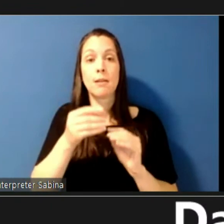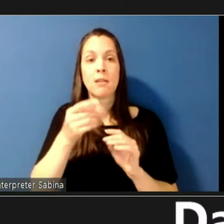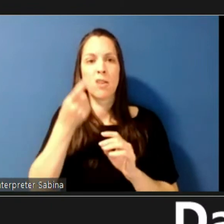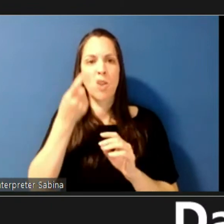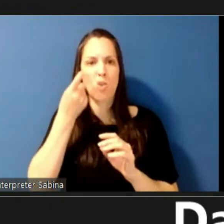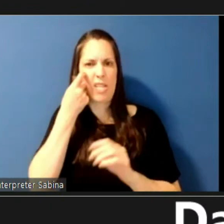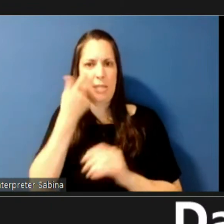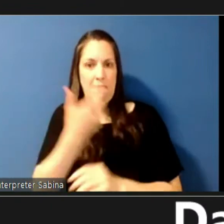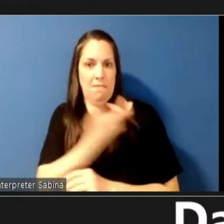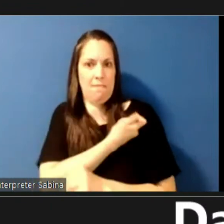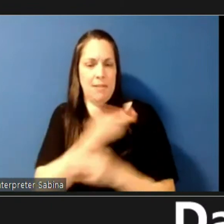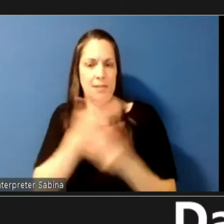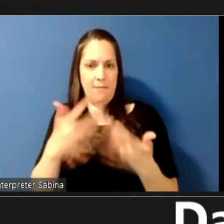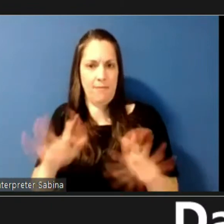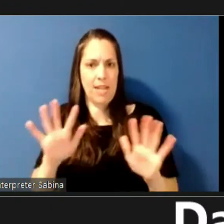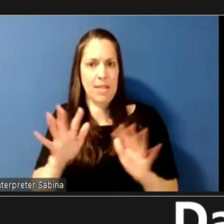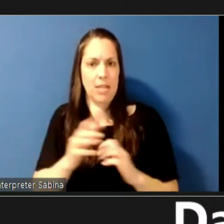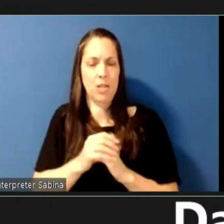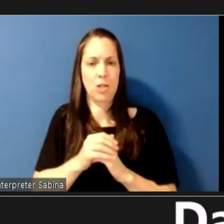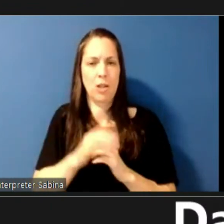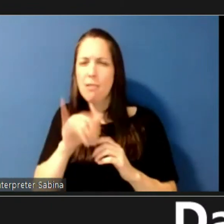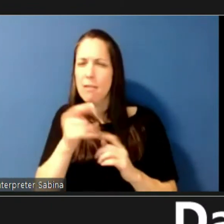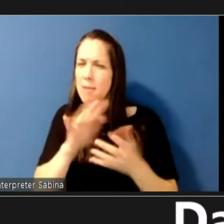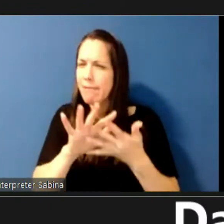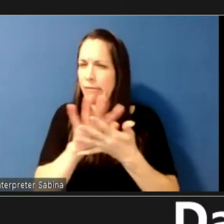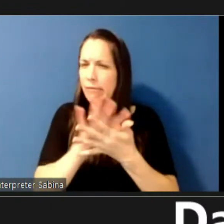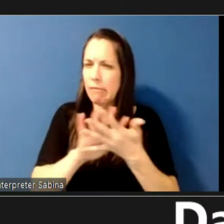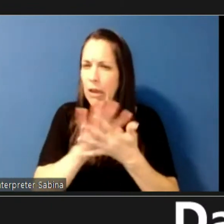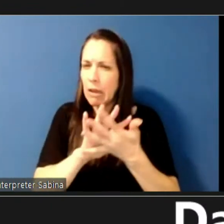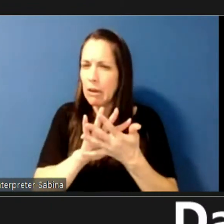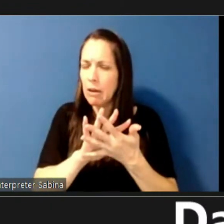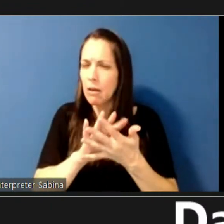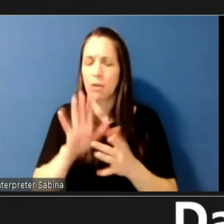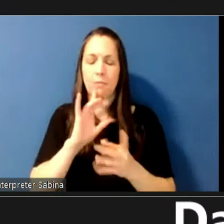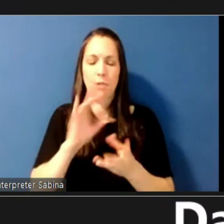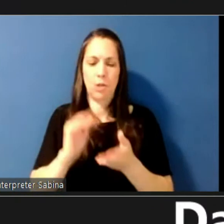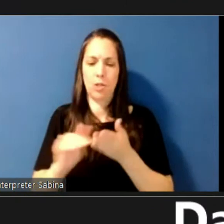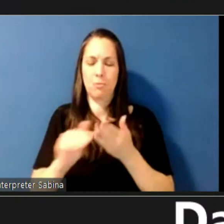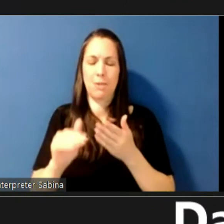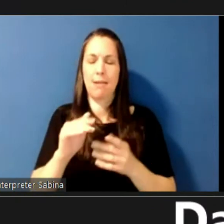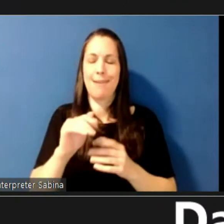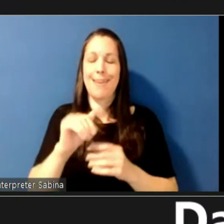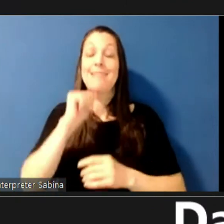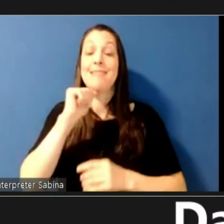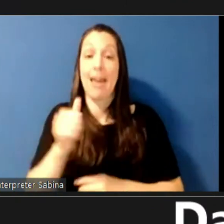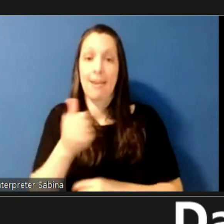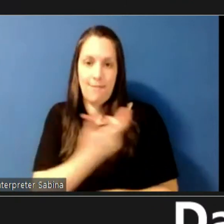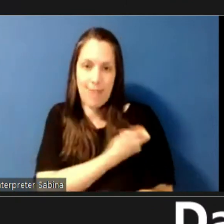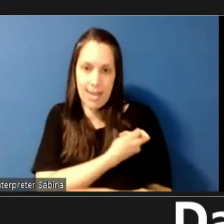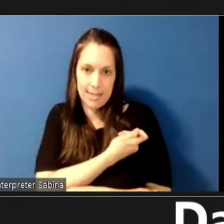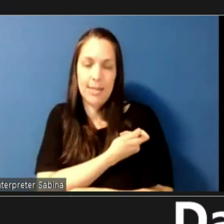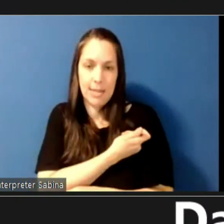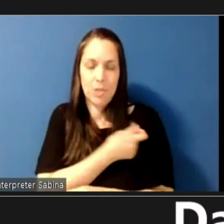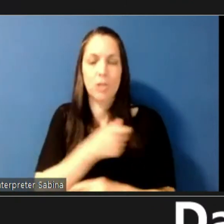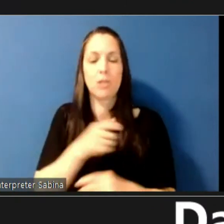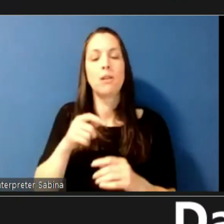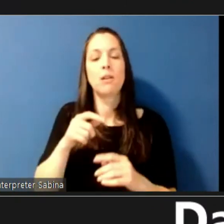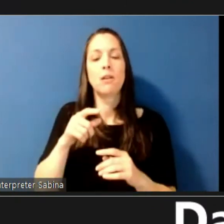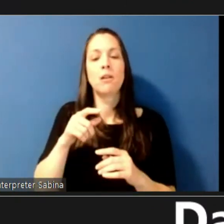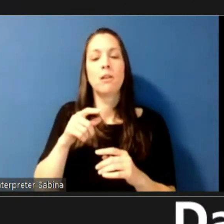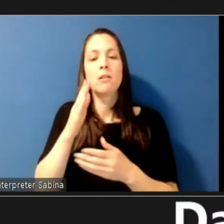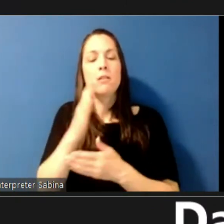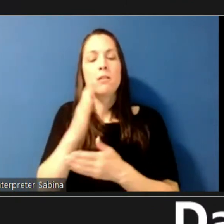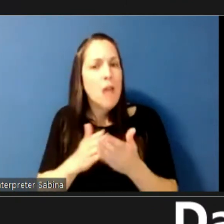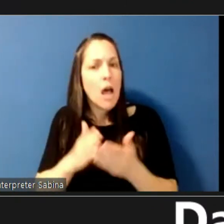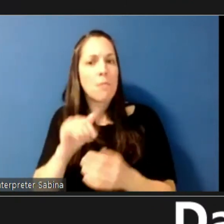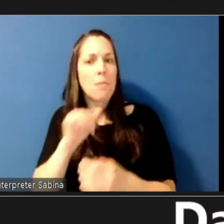vaccinated, that kind of left it vague that possibly, or excuse me, unvaccinated, that possibly some were